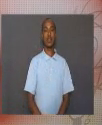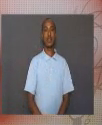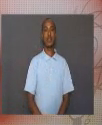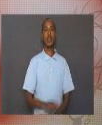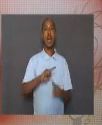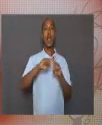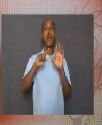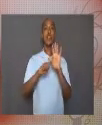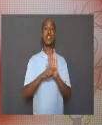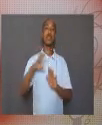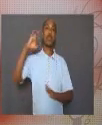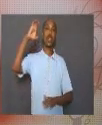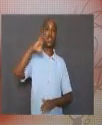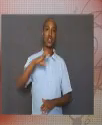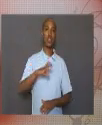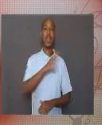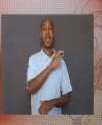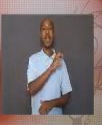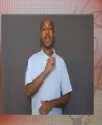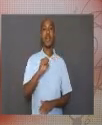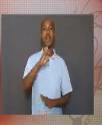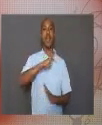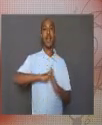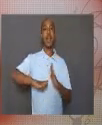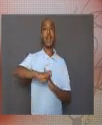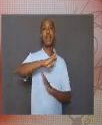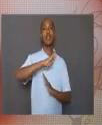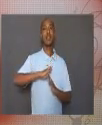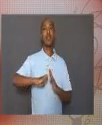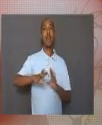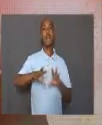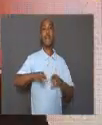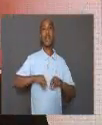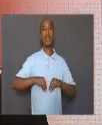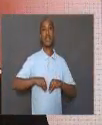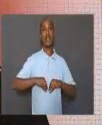ionization potential, and electron affinity.